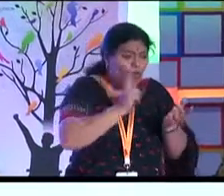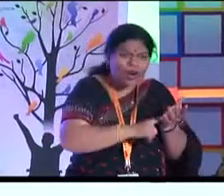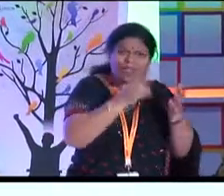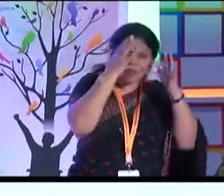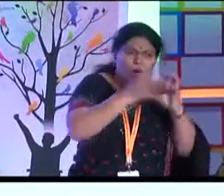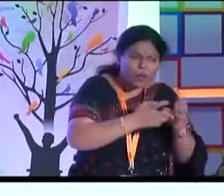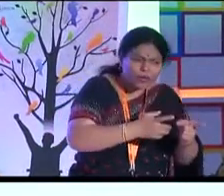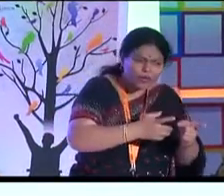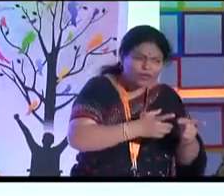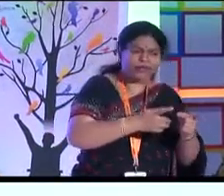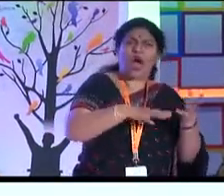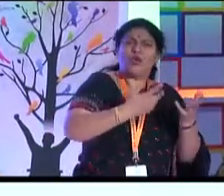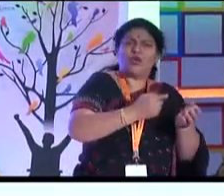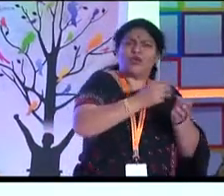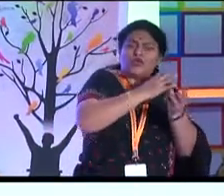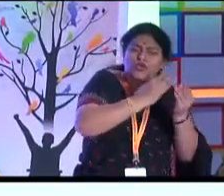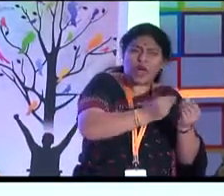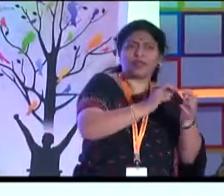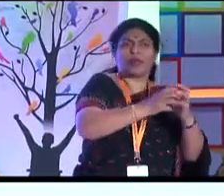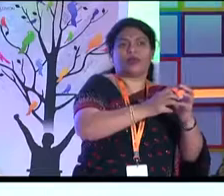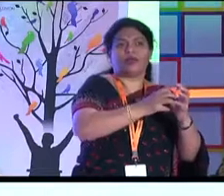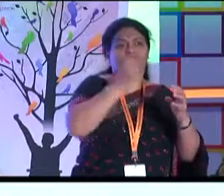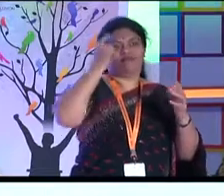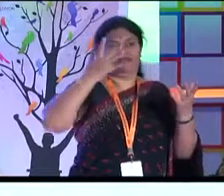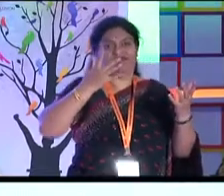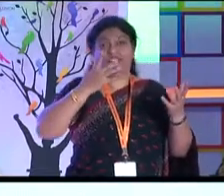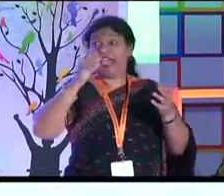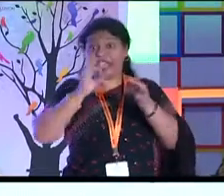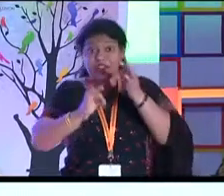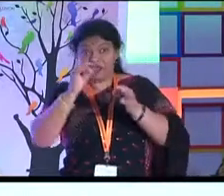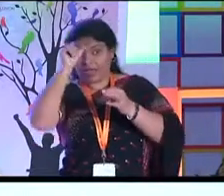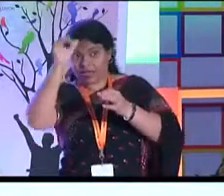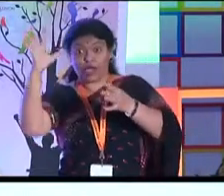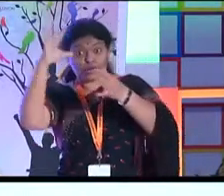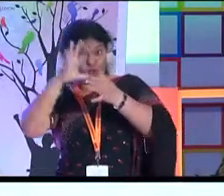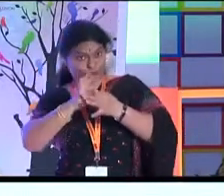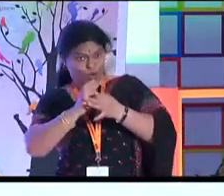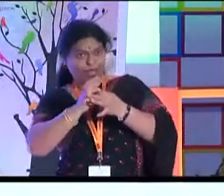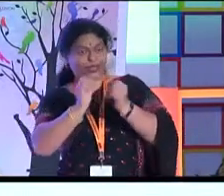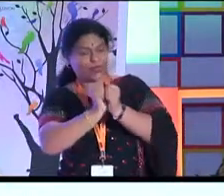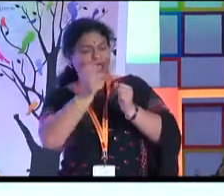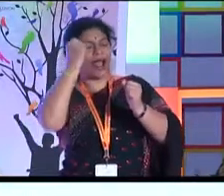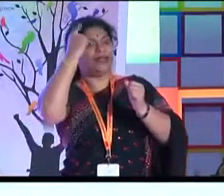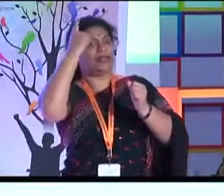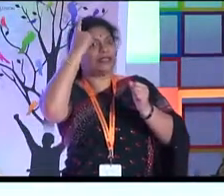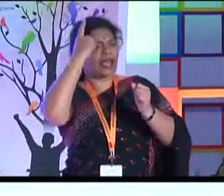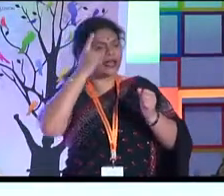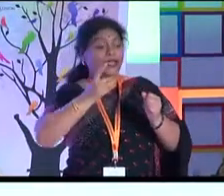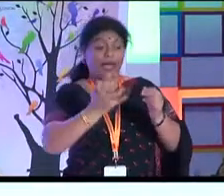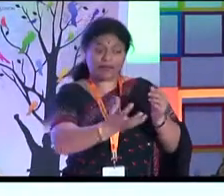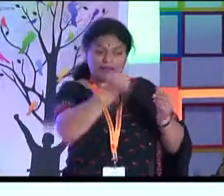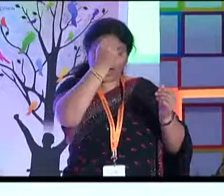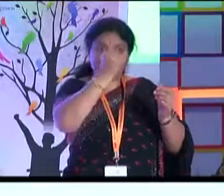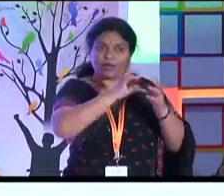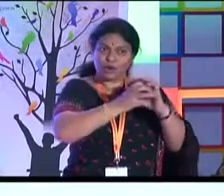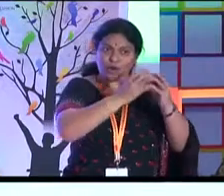no cure for these diseases. So if India joins this quest for understanding and finding a cure,